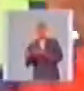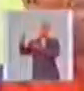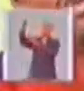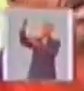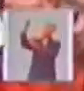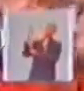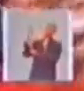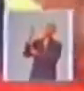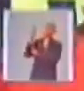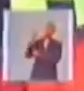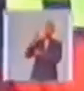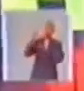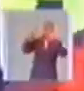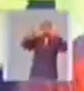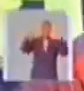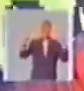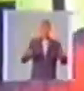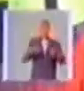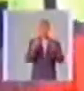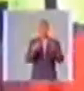yewra Yesu Kristo kwa ye, na mkrofo,